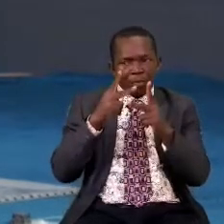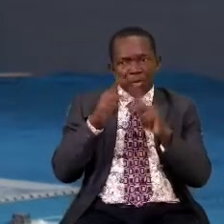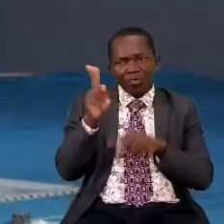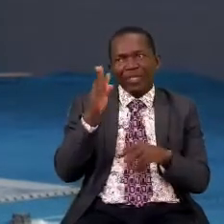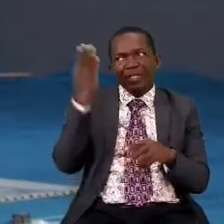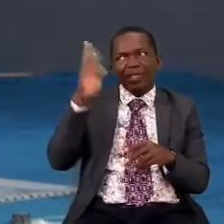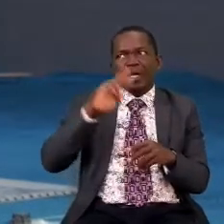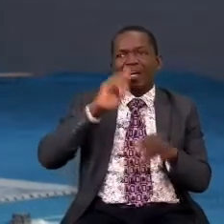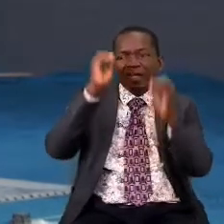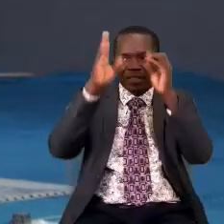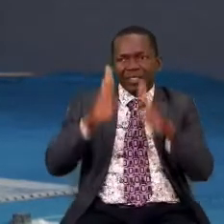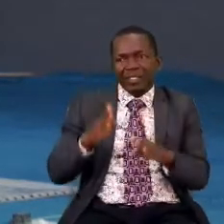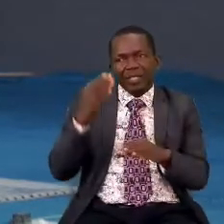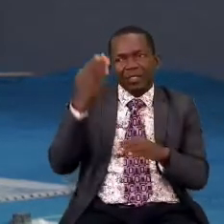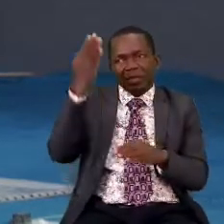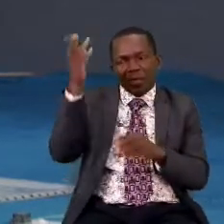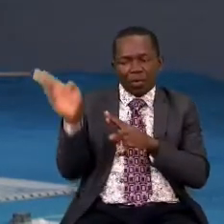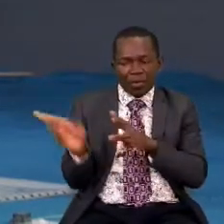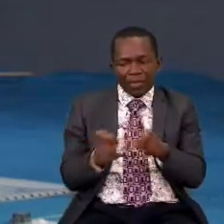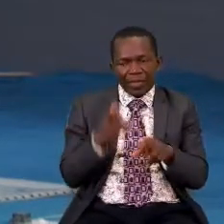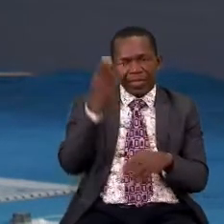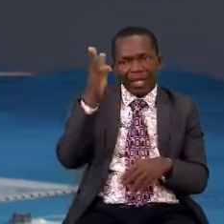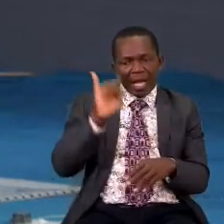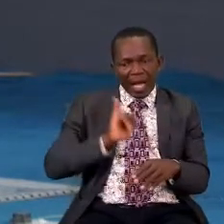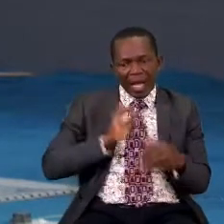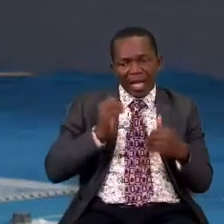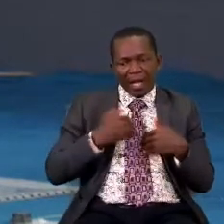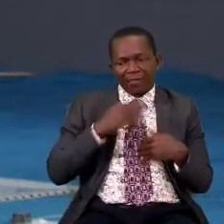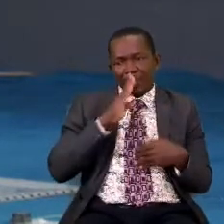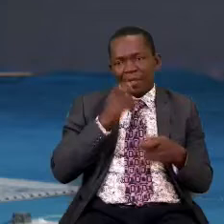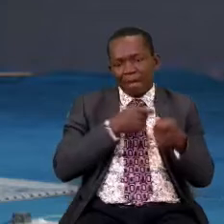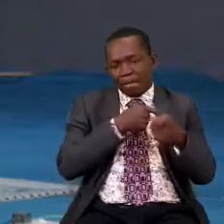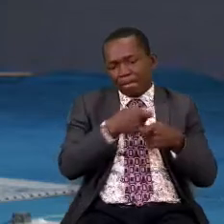everything about the church. They're all there. And you have enough ministers already,